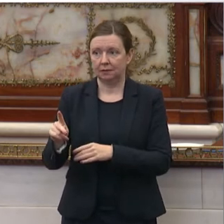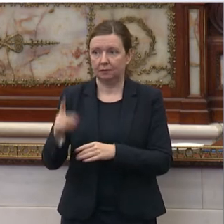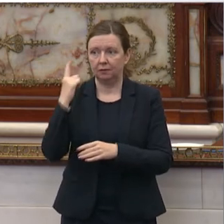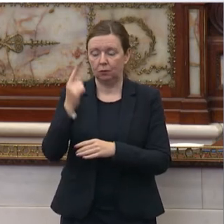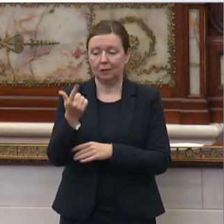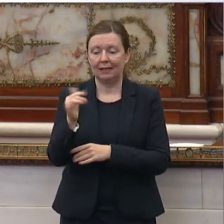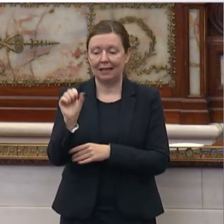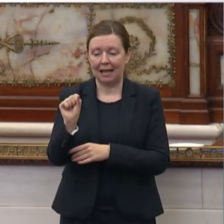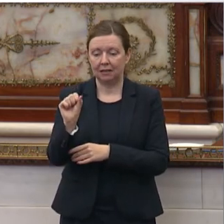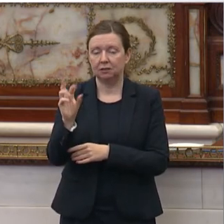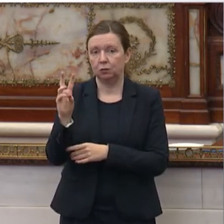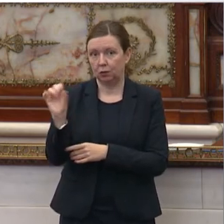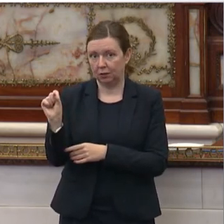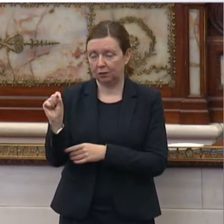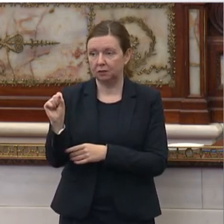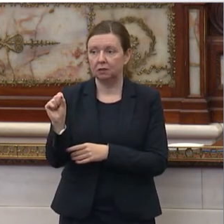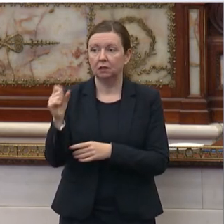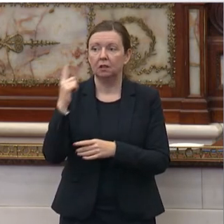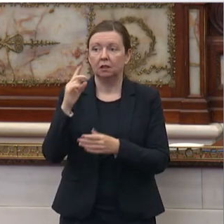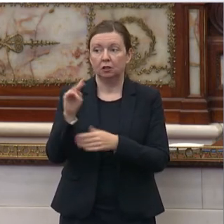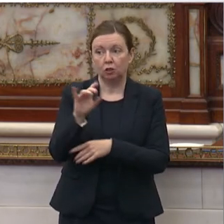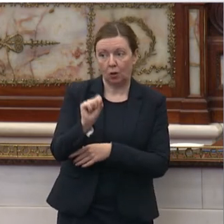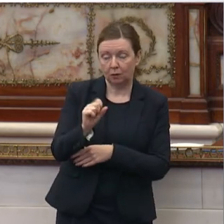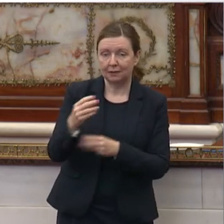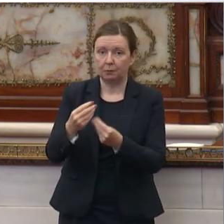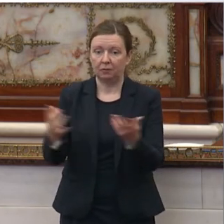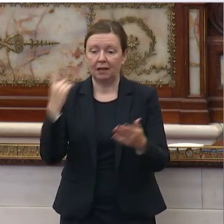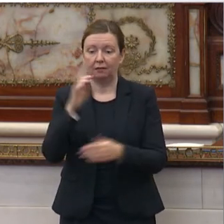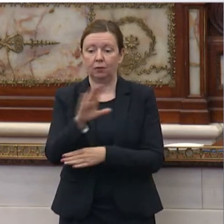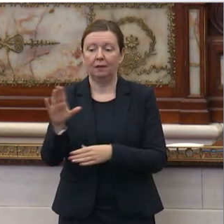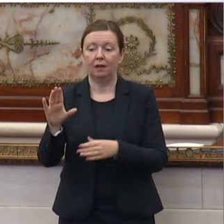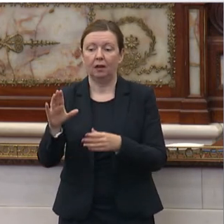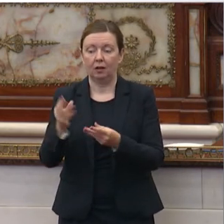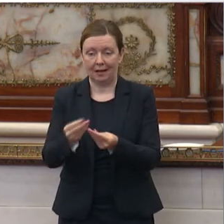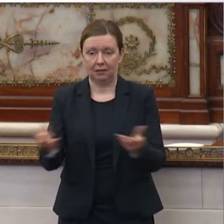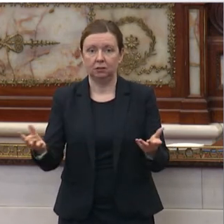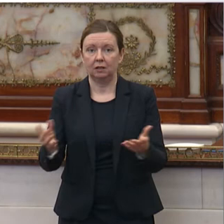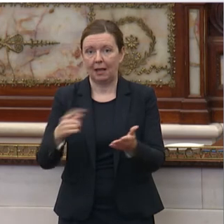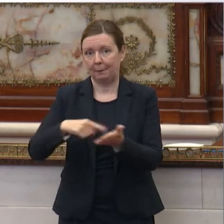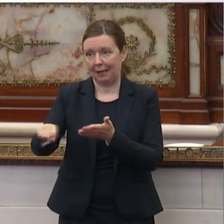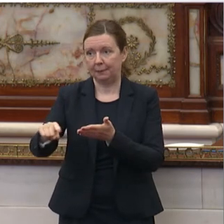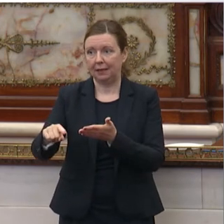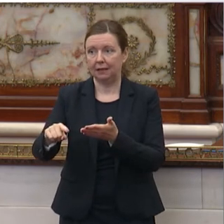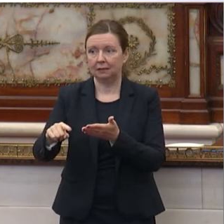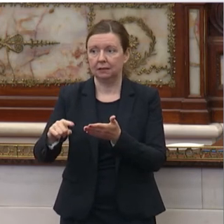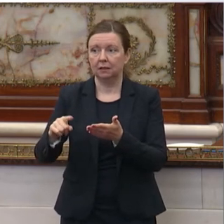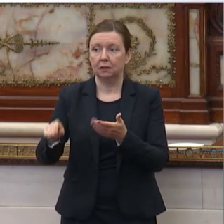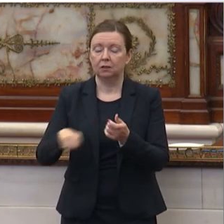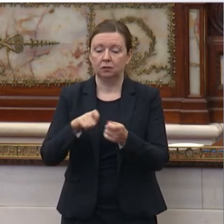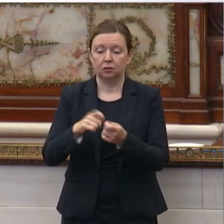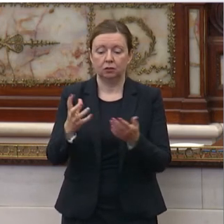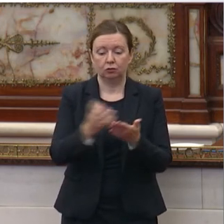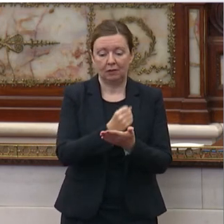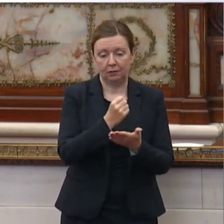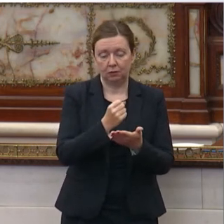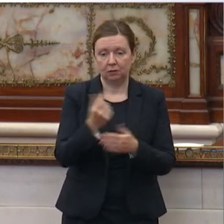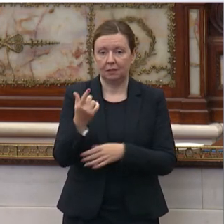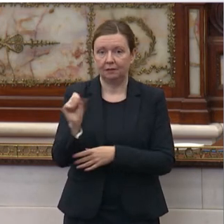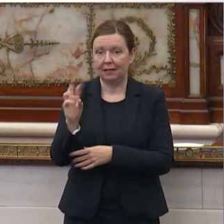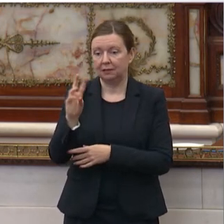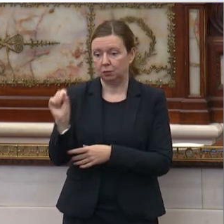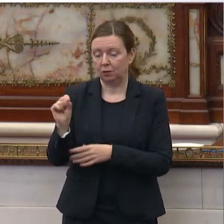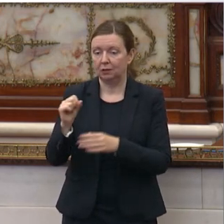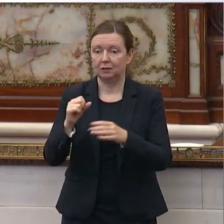Revenue Notes of the City, prescribing the form of notes and providing for their execution and payment, pledging certain revenues of the Gasworks as